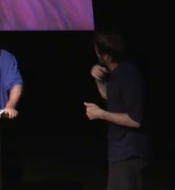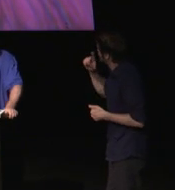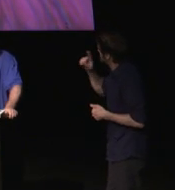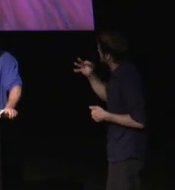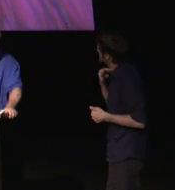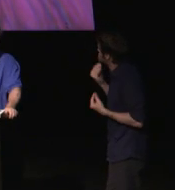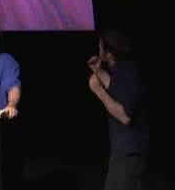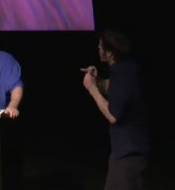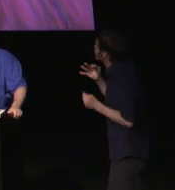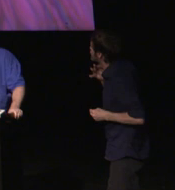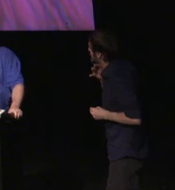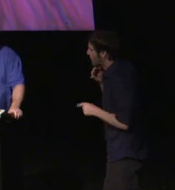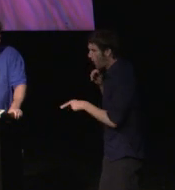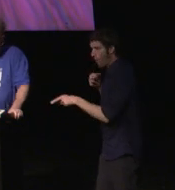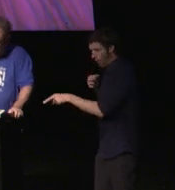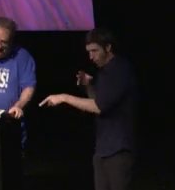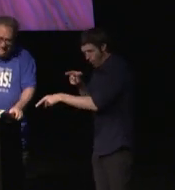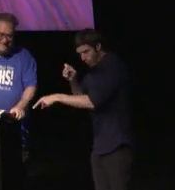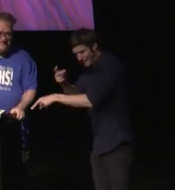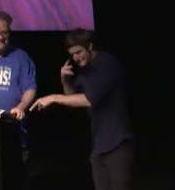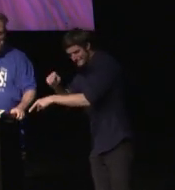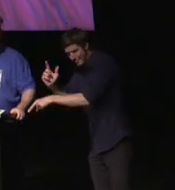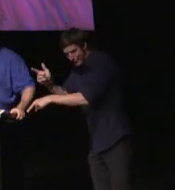You can see it later.